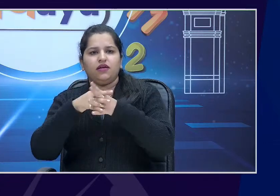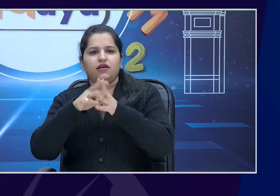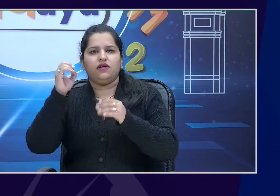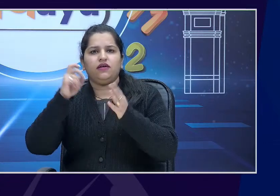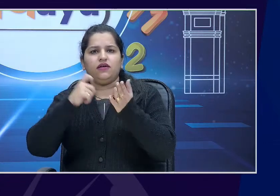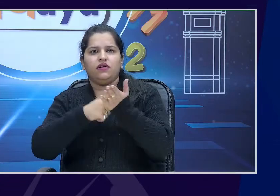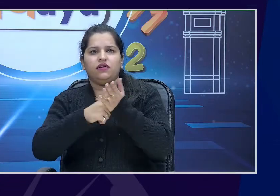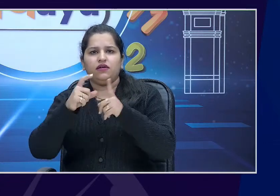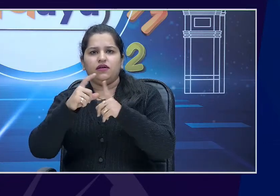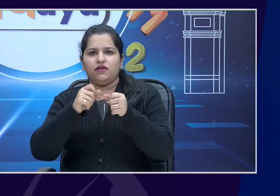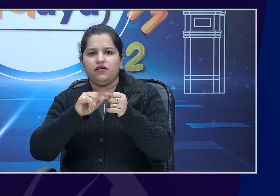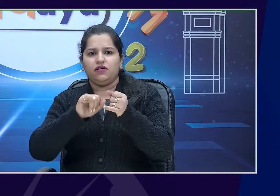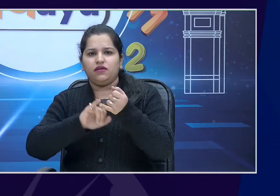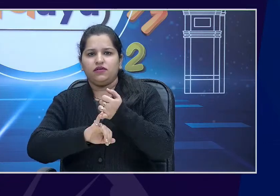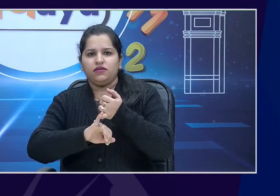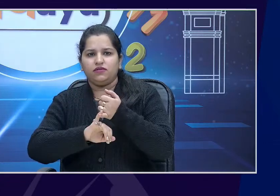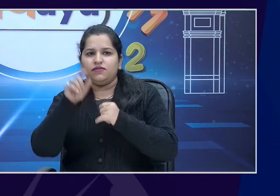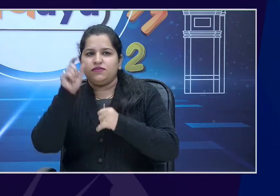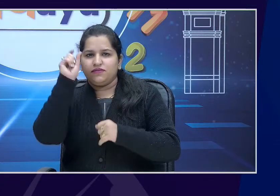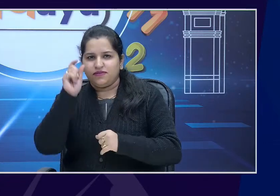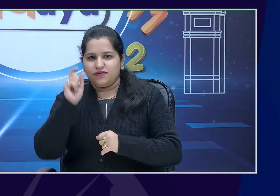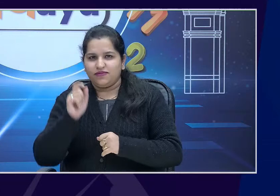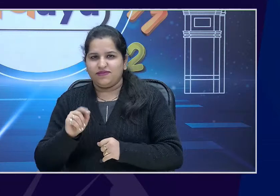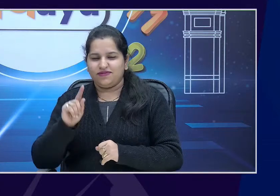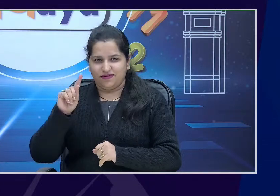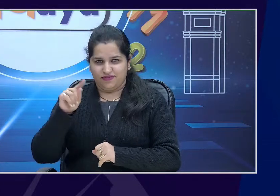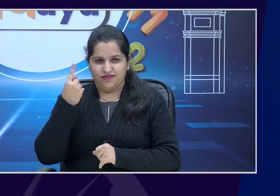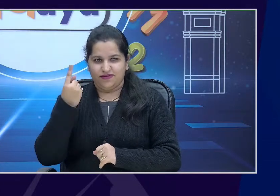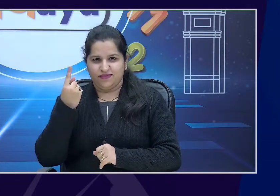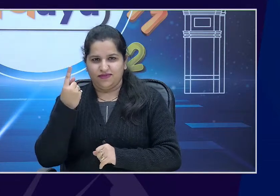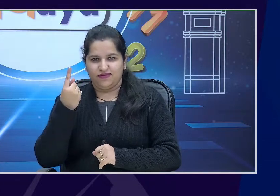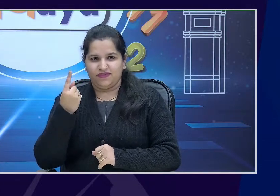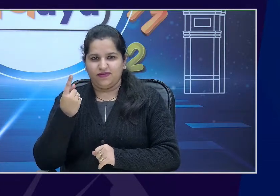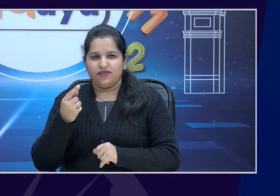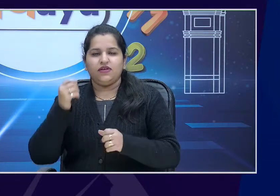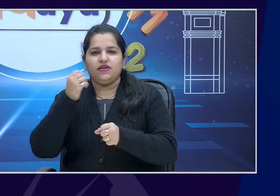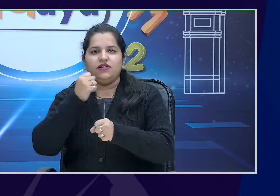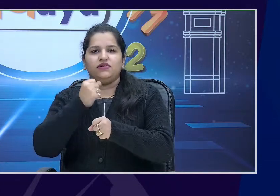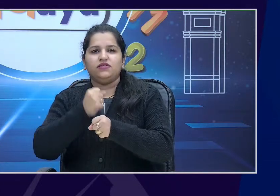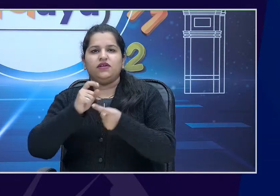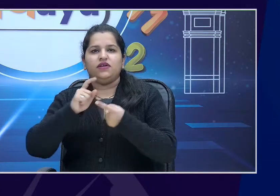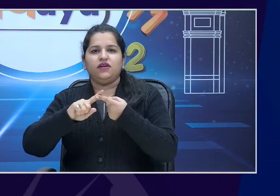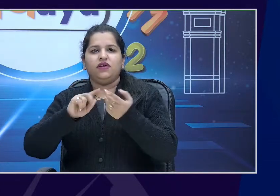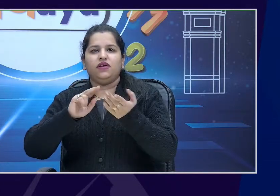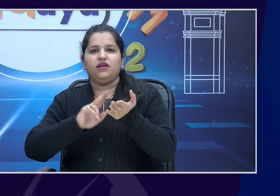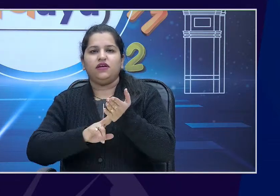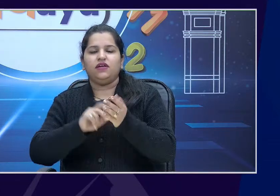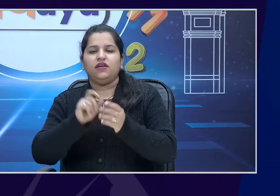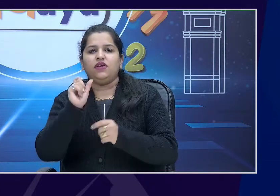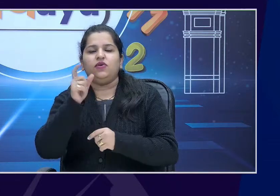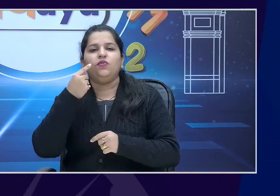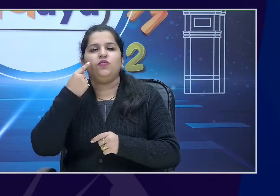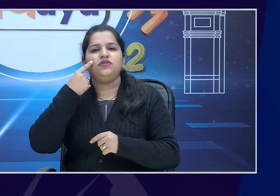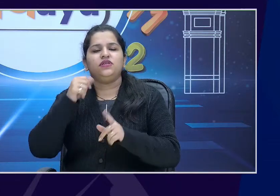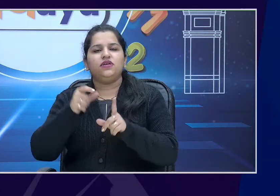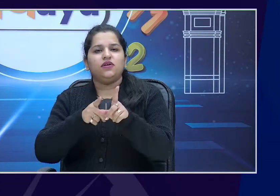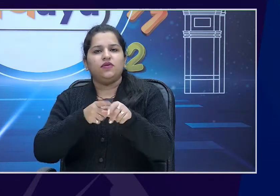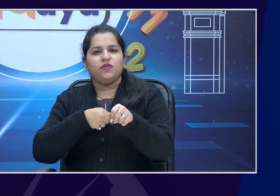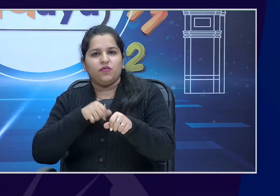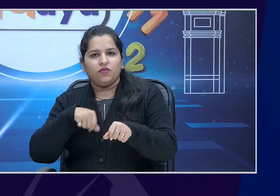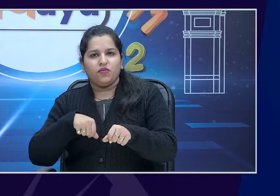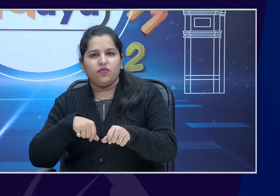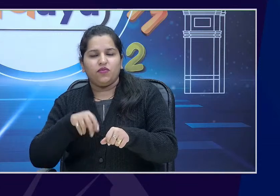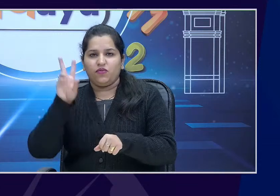ma'am. The keywords are first ingenuity. Ingenuity, yeah. Second